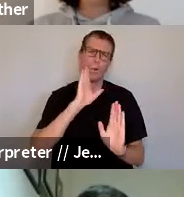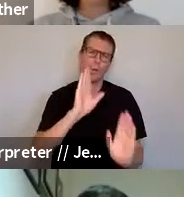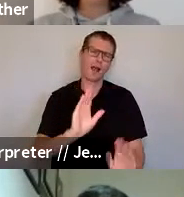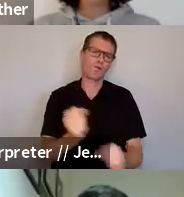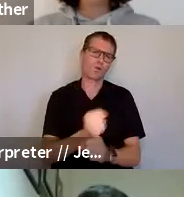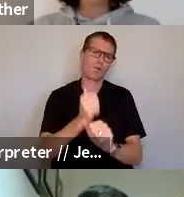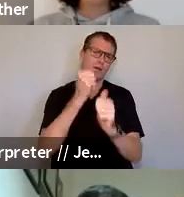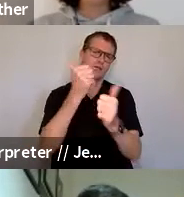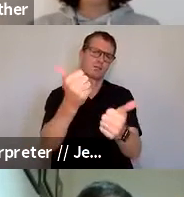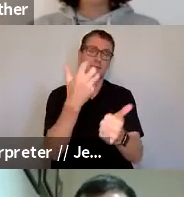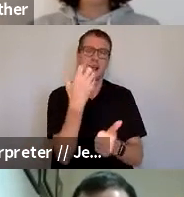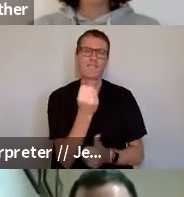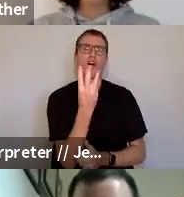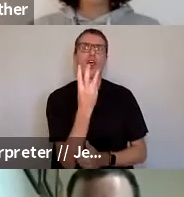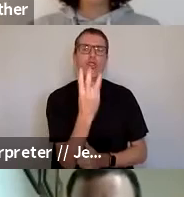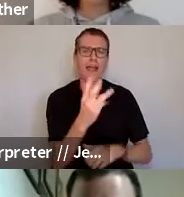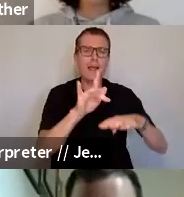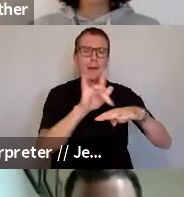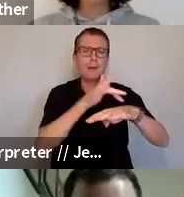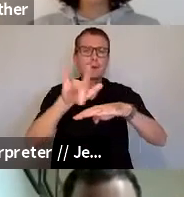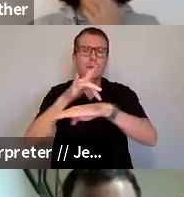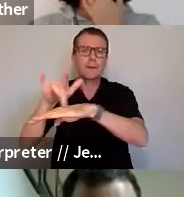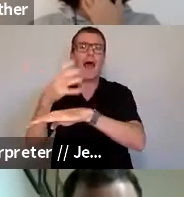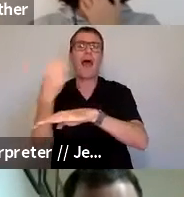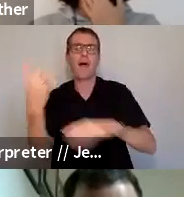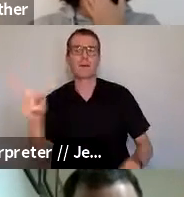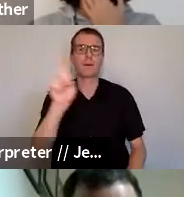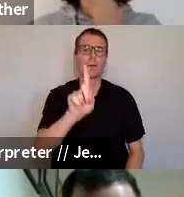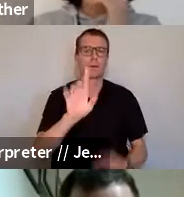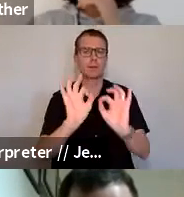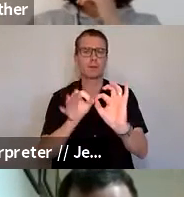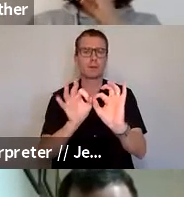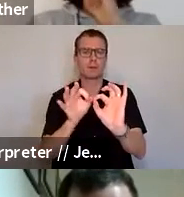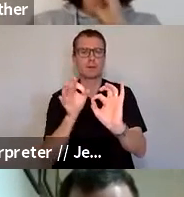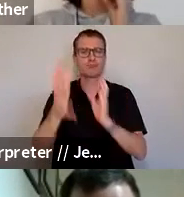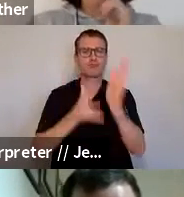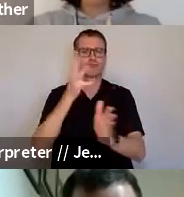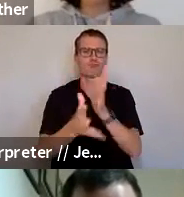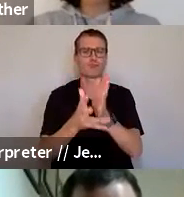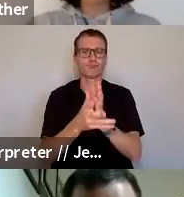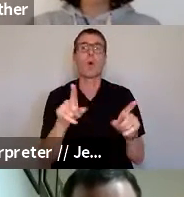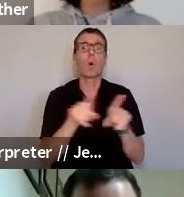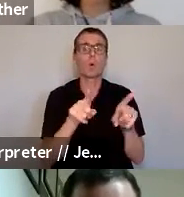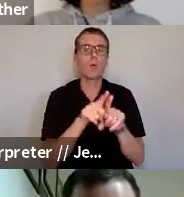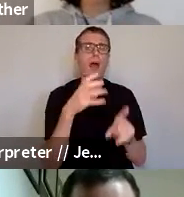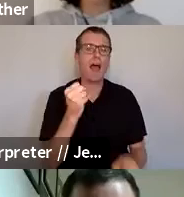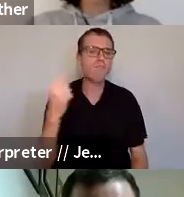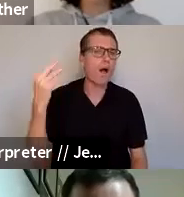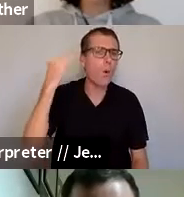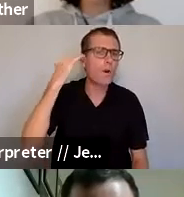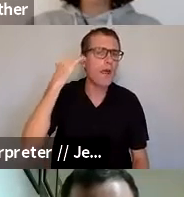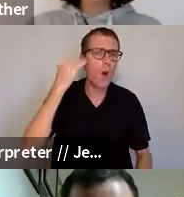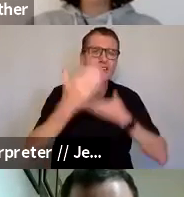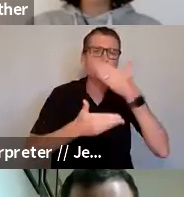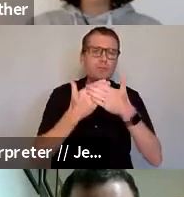3 signed shows through the season. We also use audio described as well, Nicola Owen. And